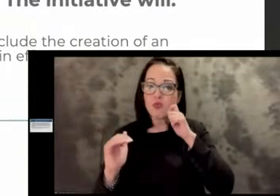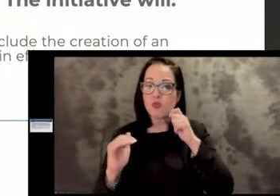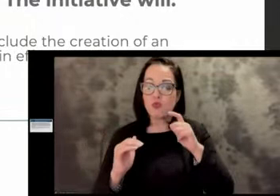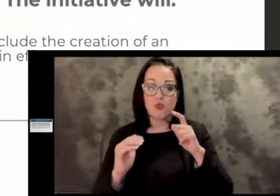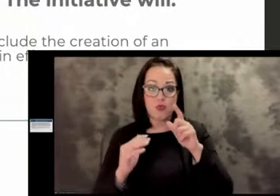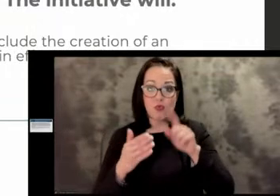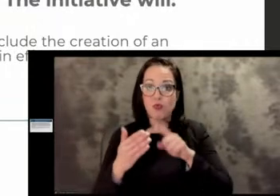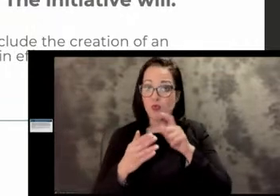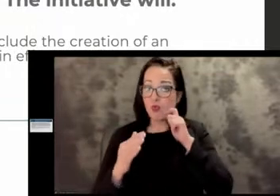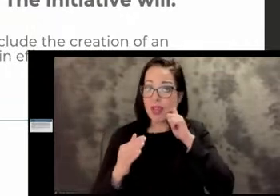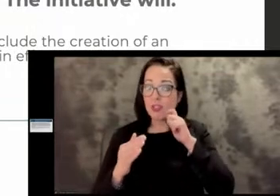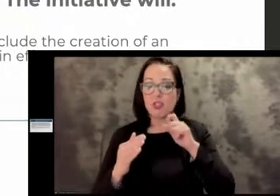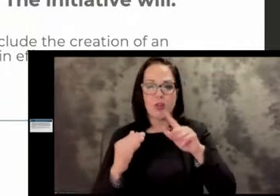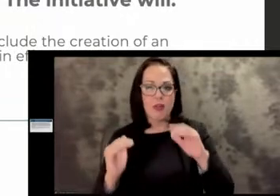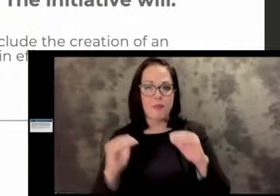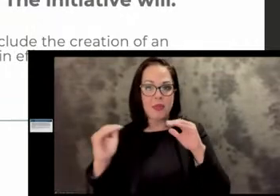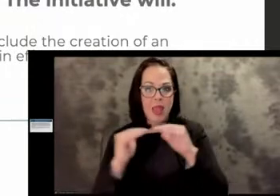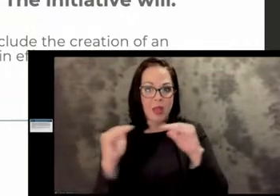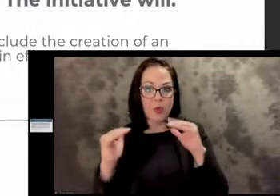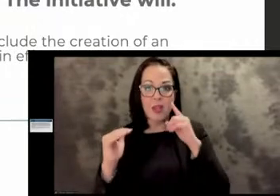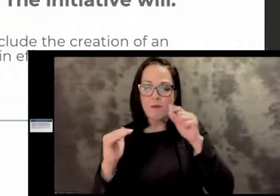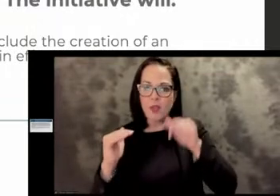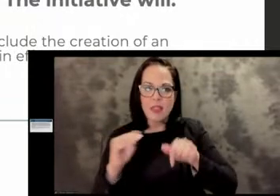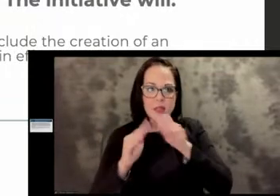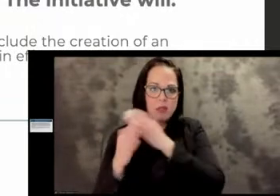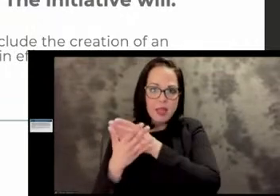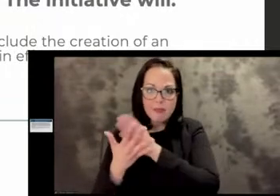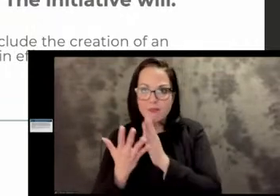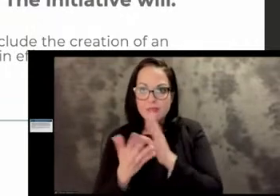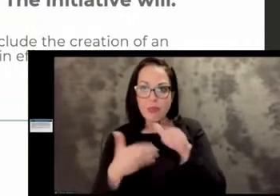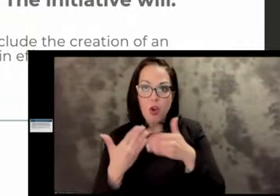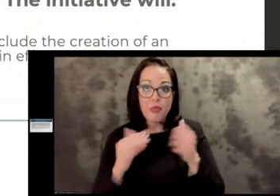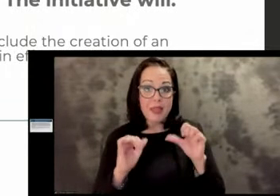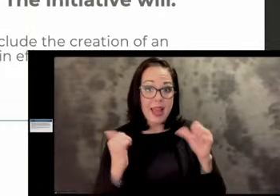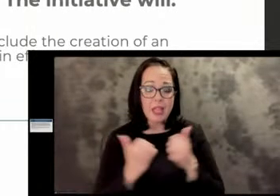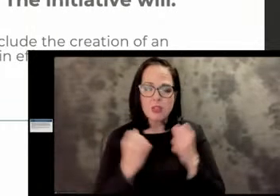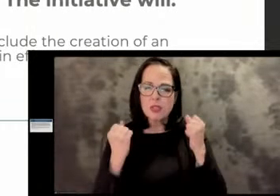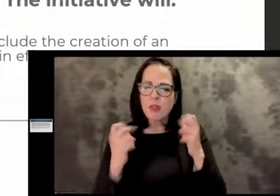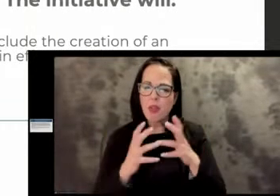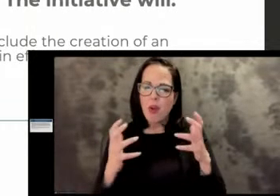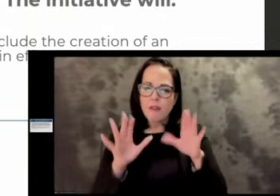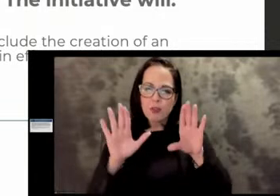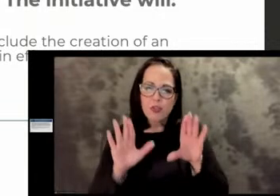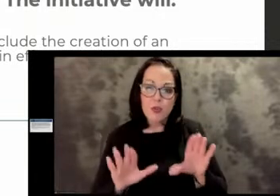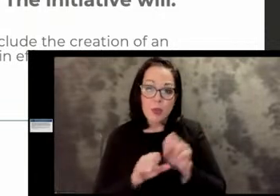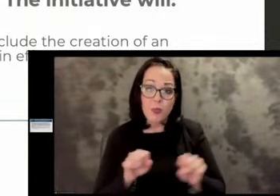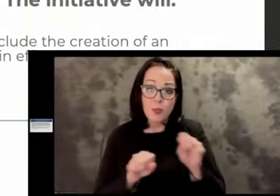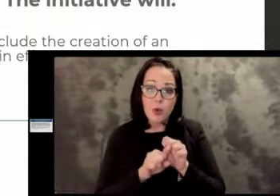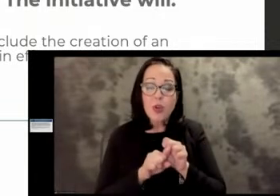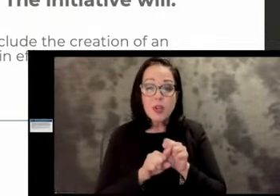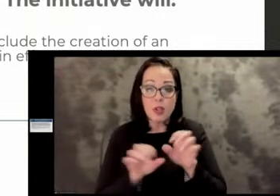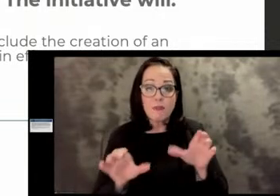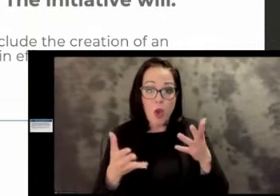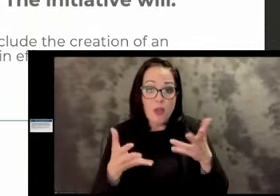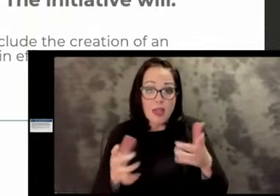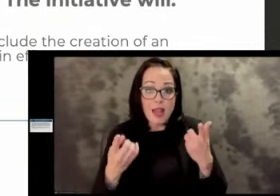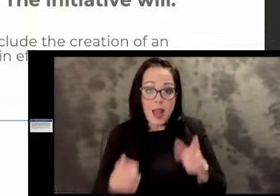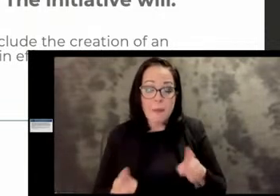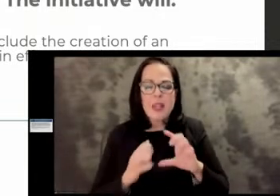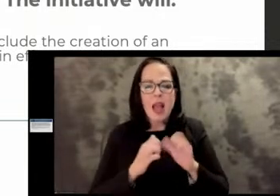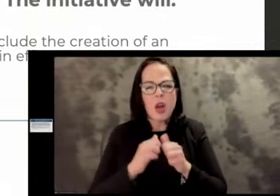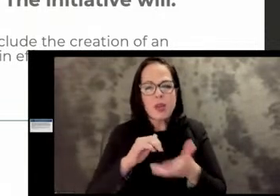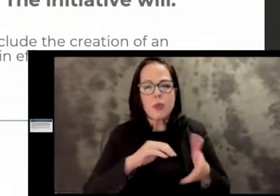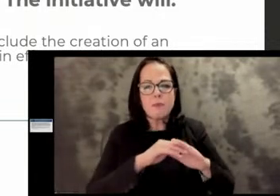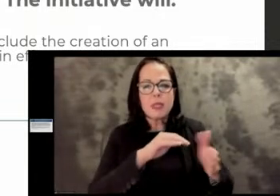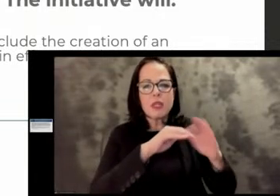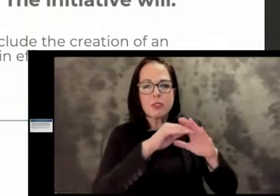task force that works across these agencies. There's already such great work happening. How can we build on that to strengthen this commitment moving